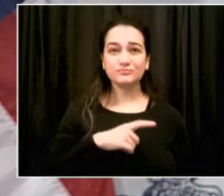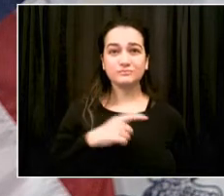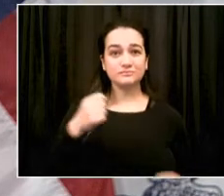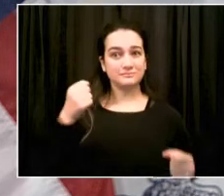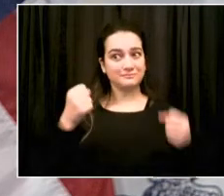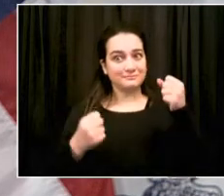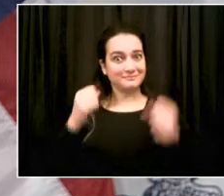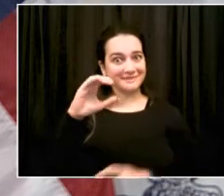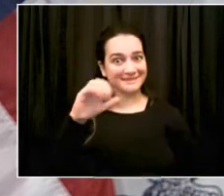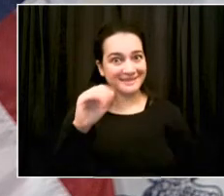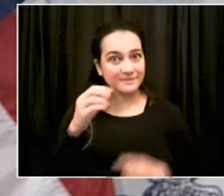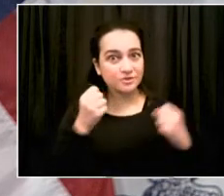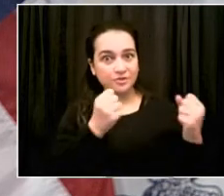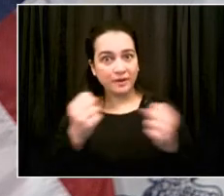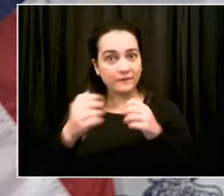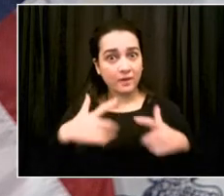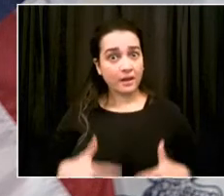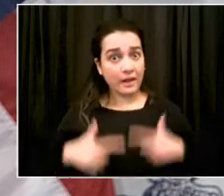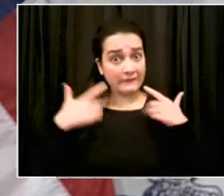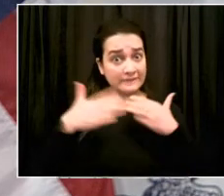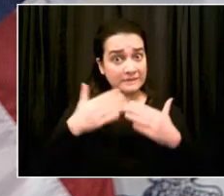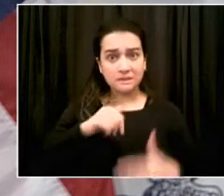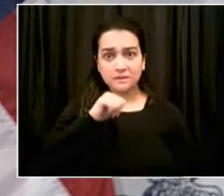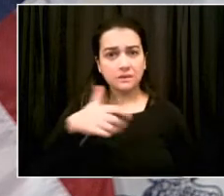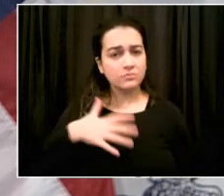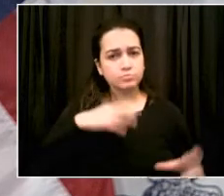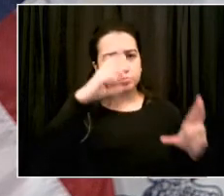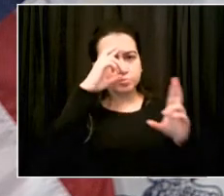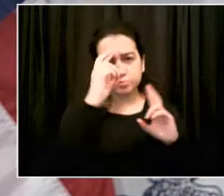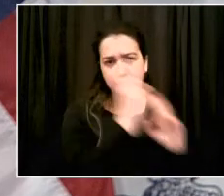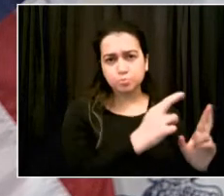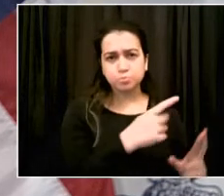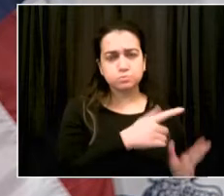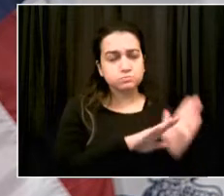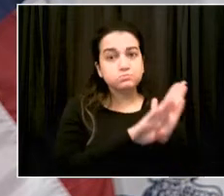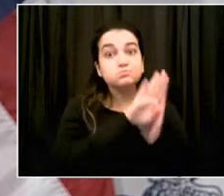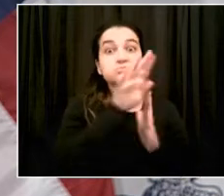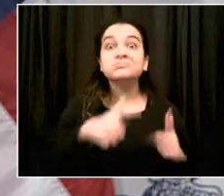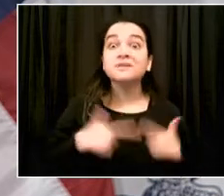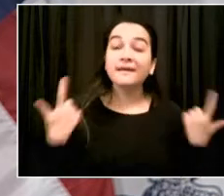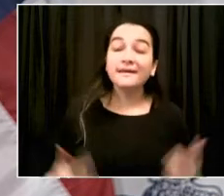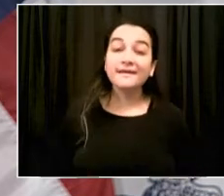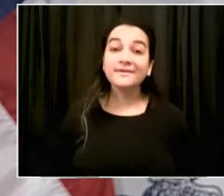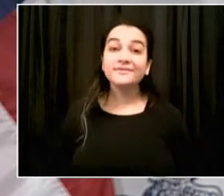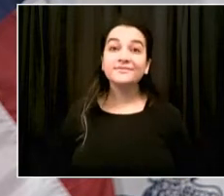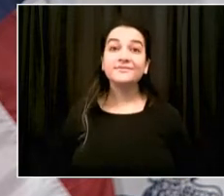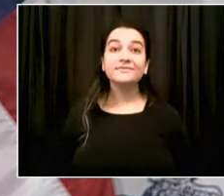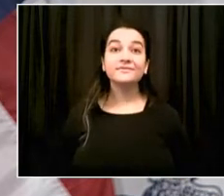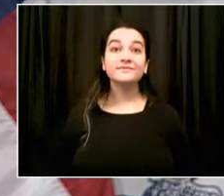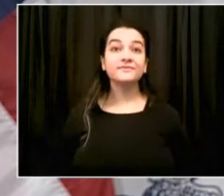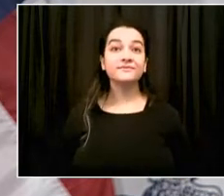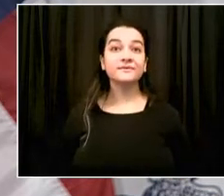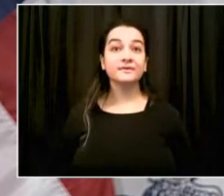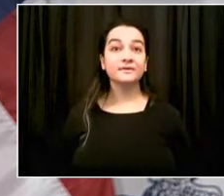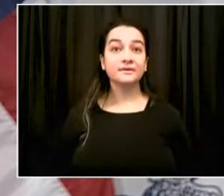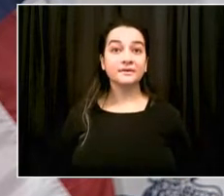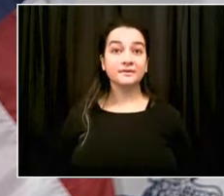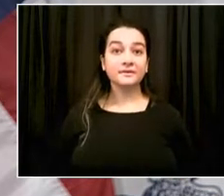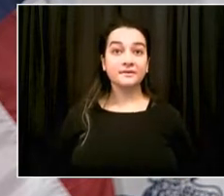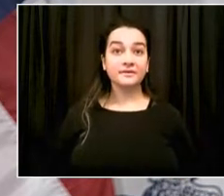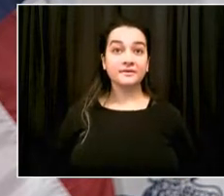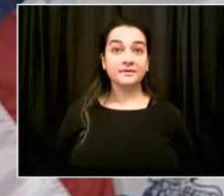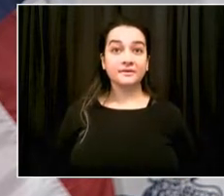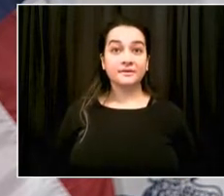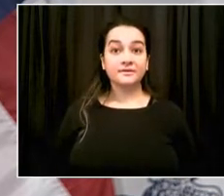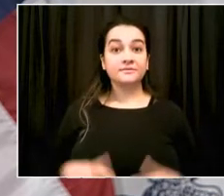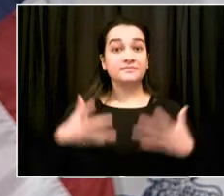is why it makes such an important difference in people's lives. This is why we invest in affordable housing, and we're not stopping.